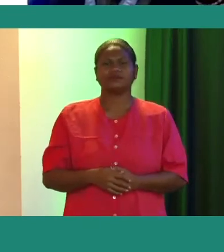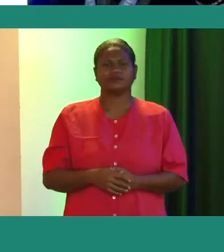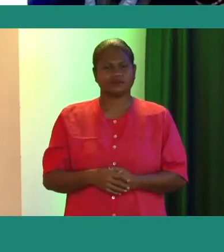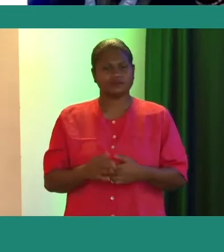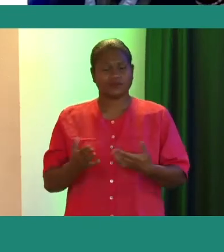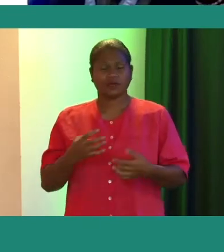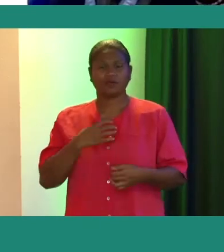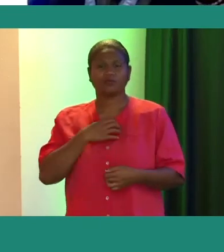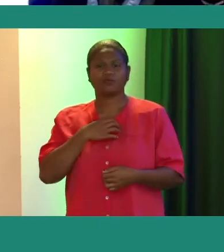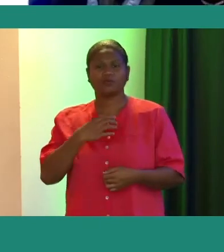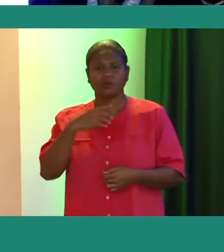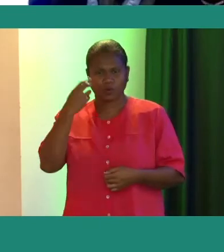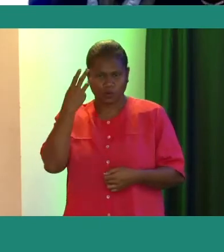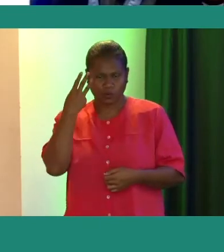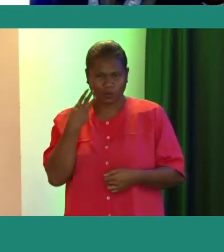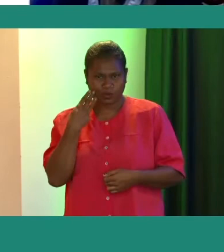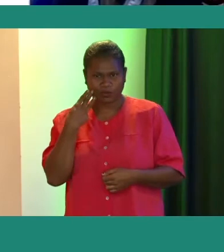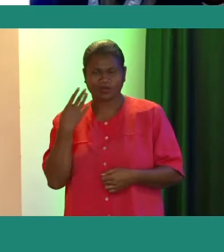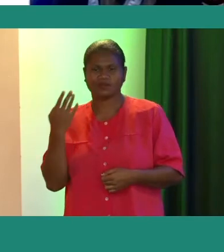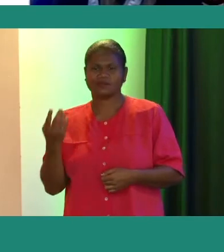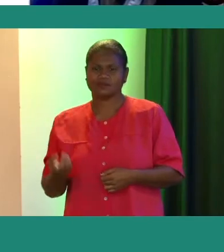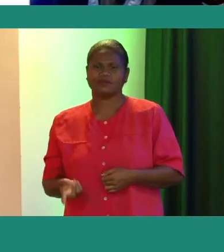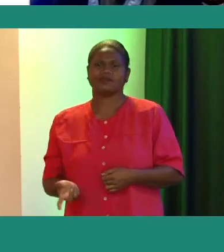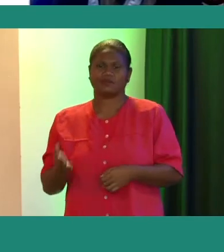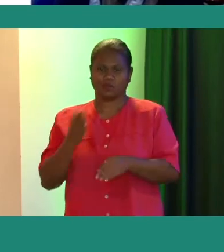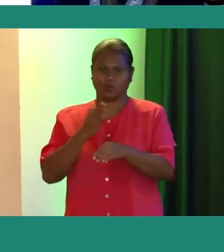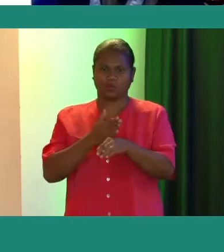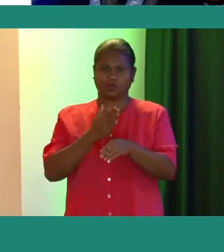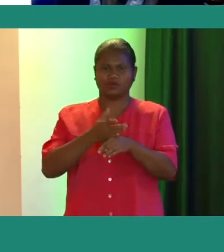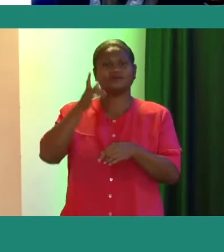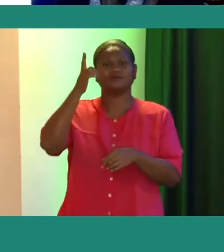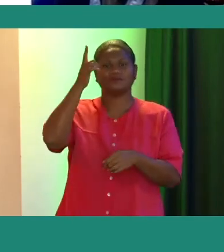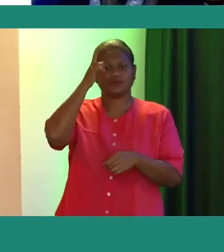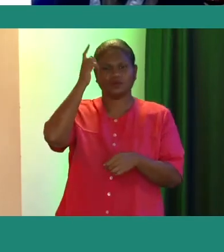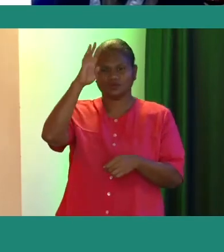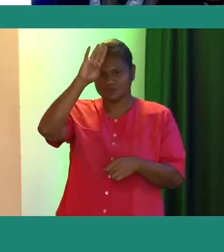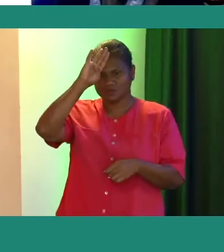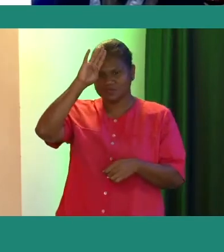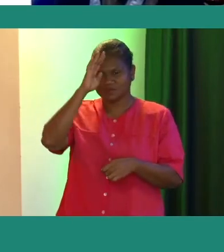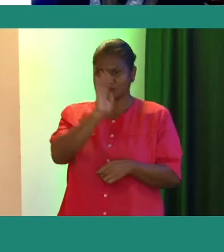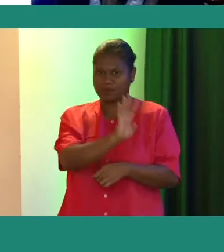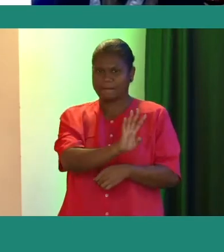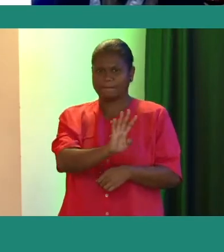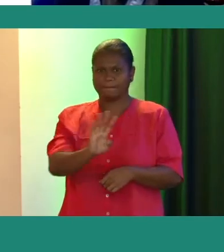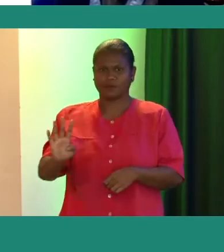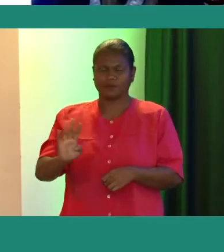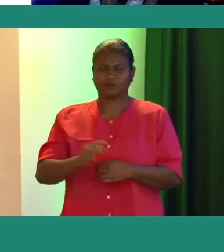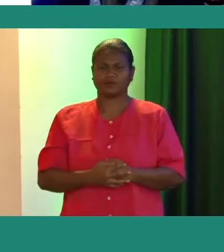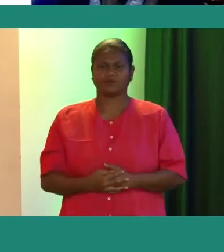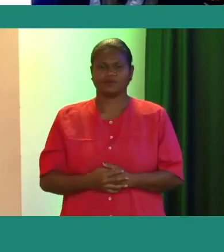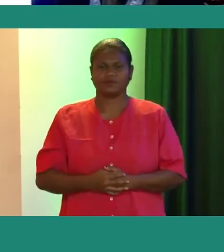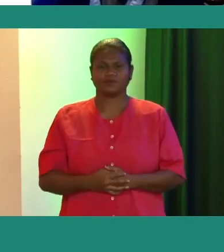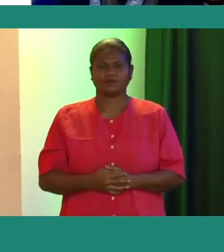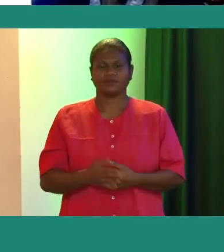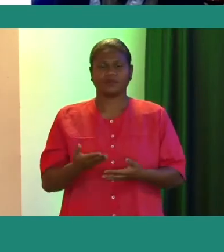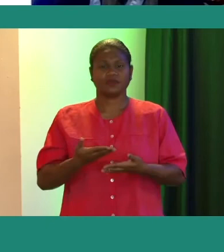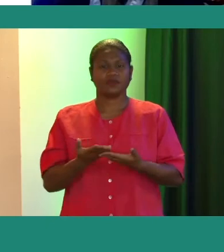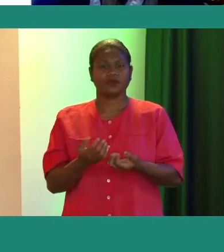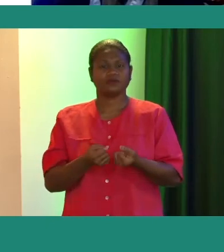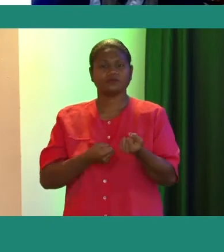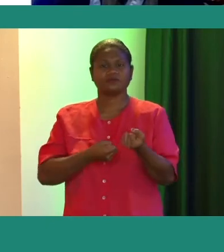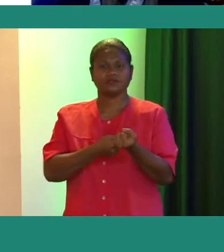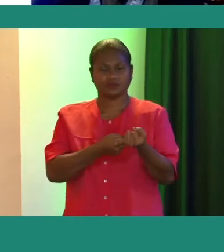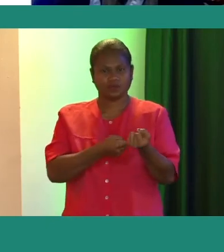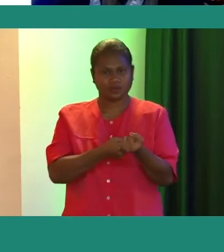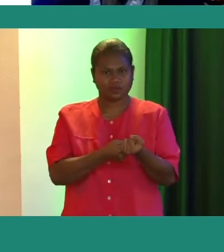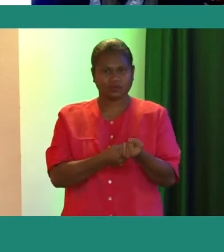women entering the board level. And how we also try and support that process is through skill